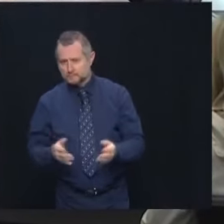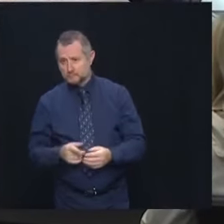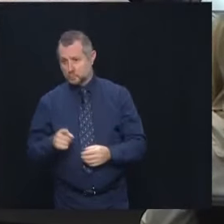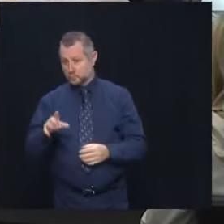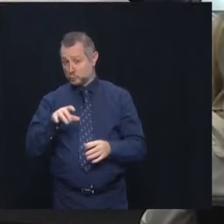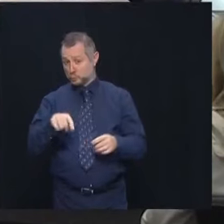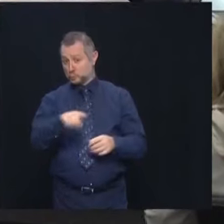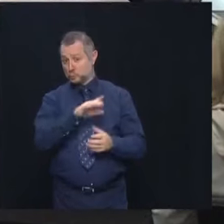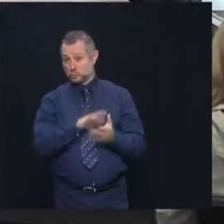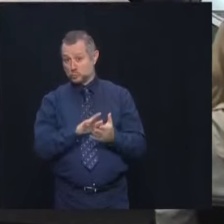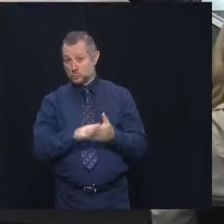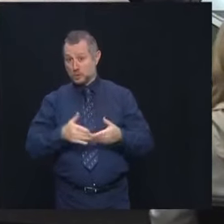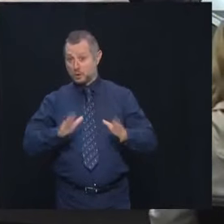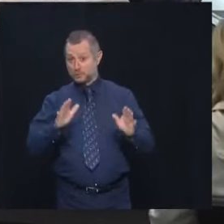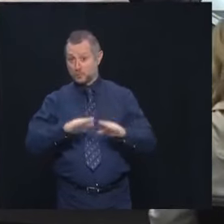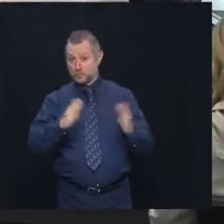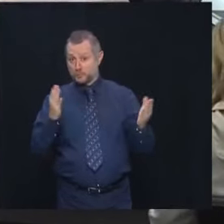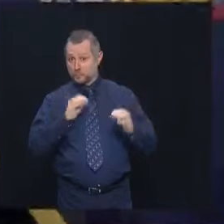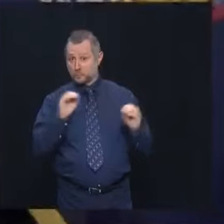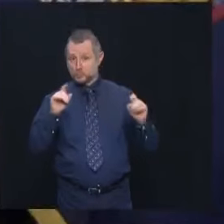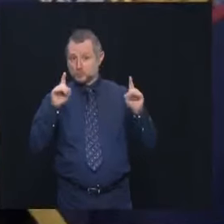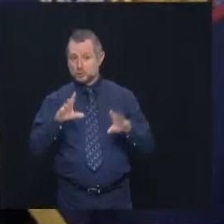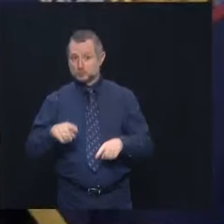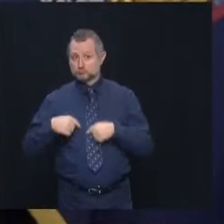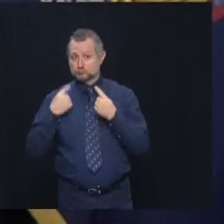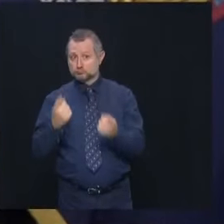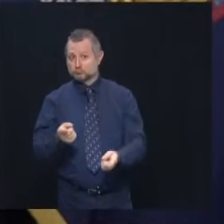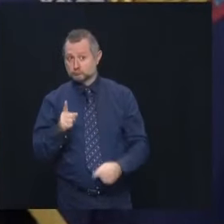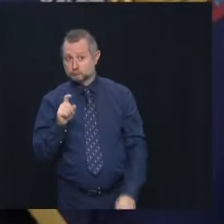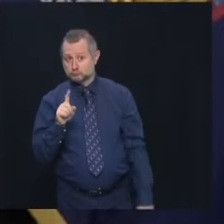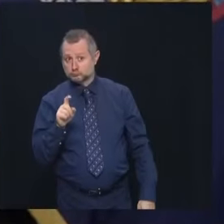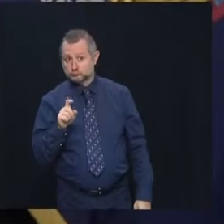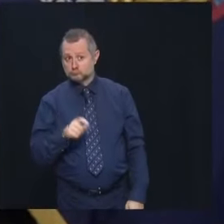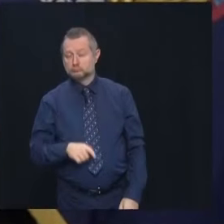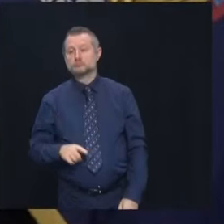have been allowed to reopen in the first place?